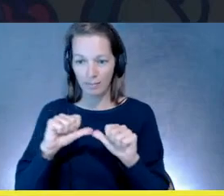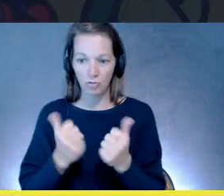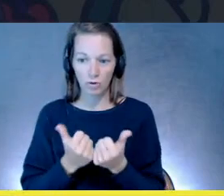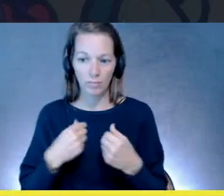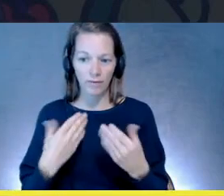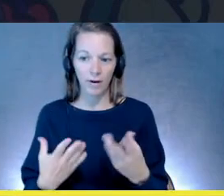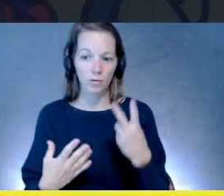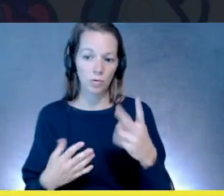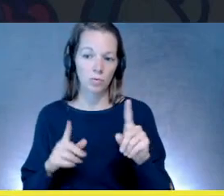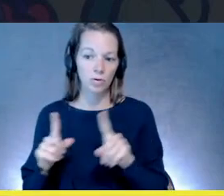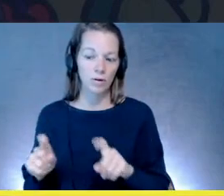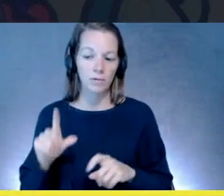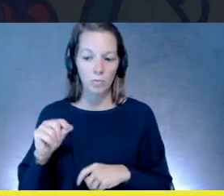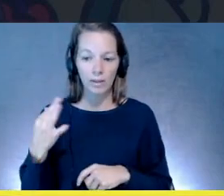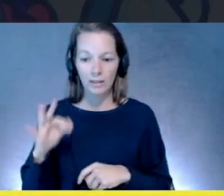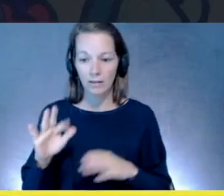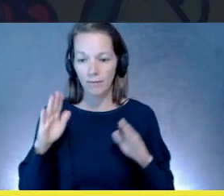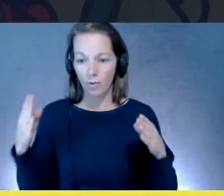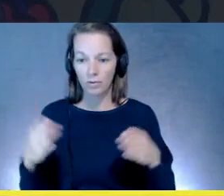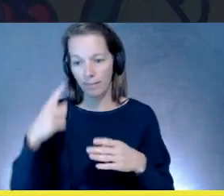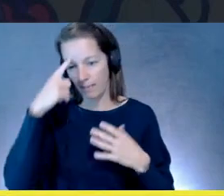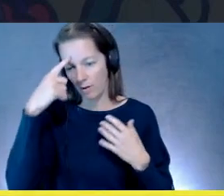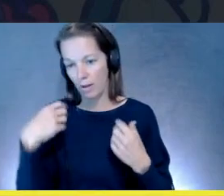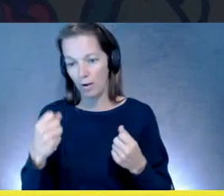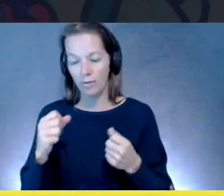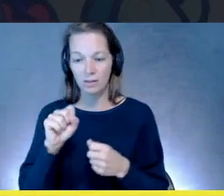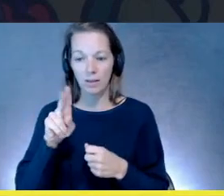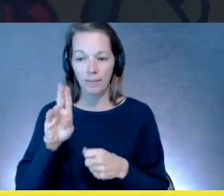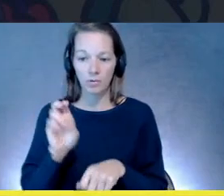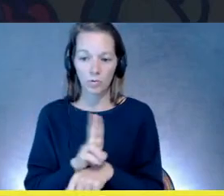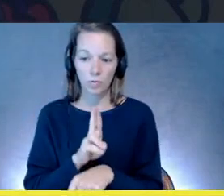surveys in 2019 focused on mental health and substance use treatment